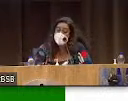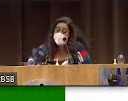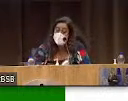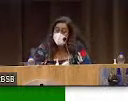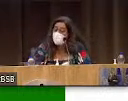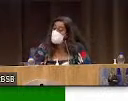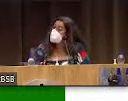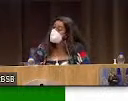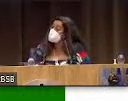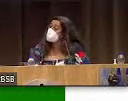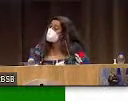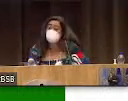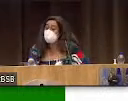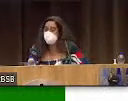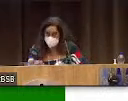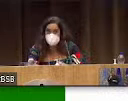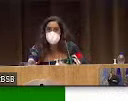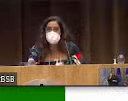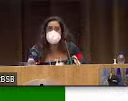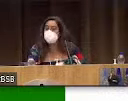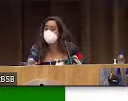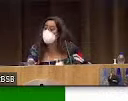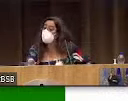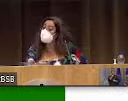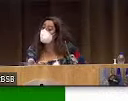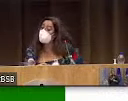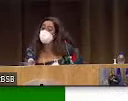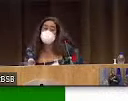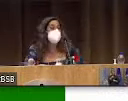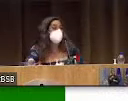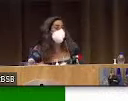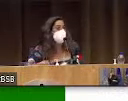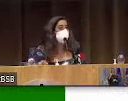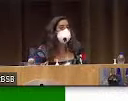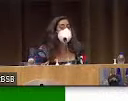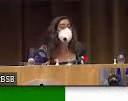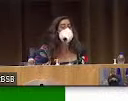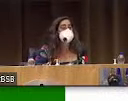the 811 patients,